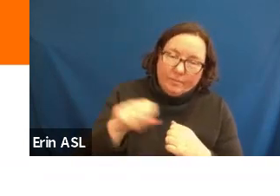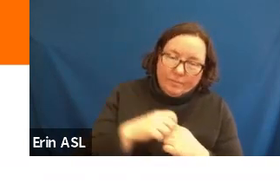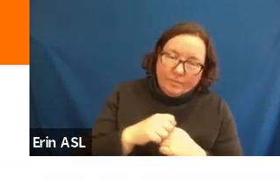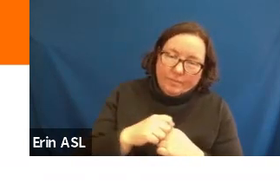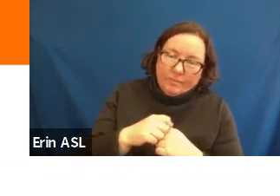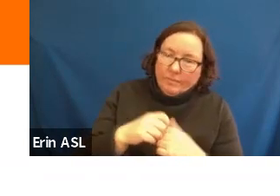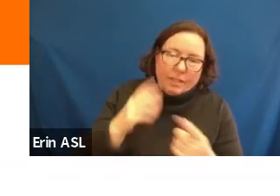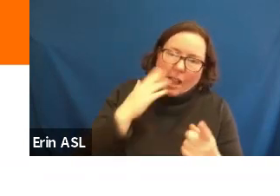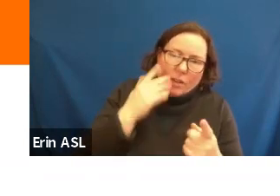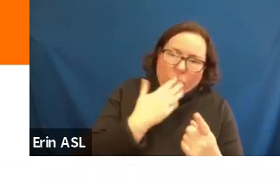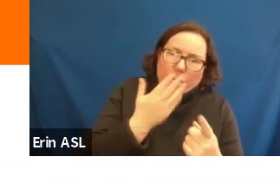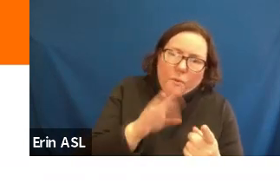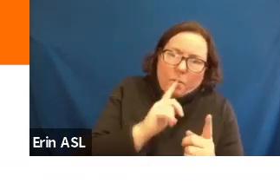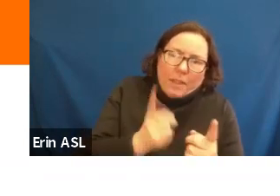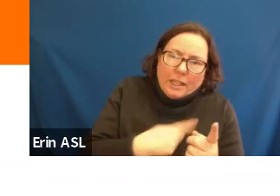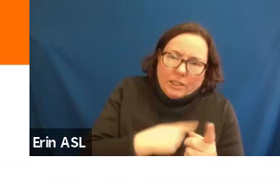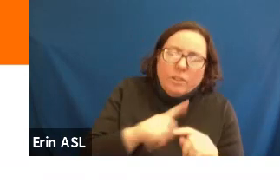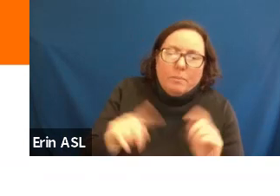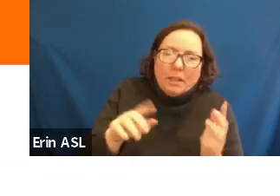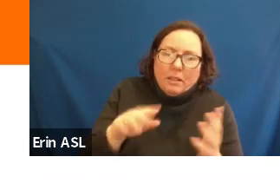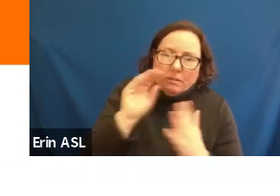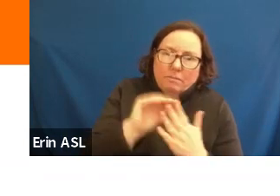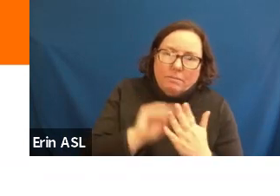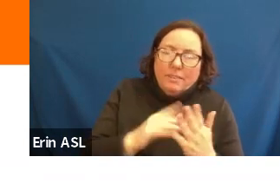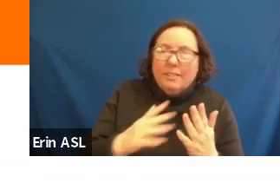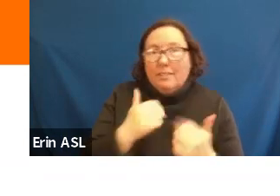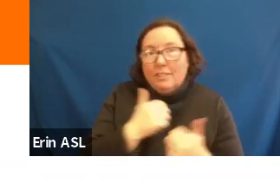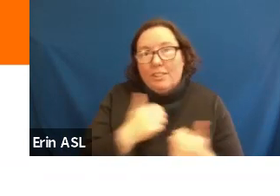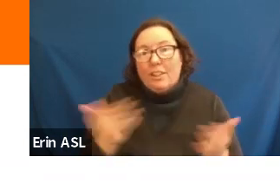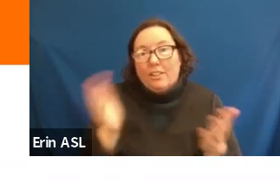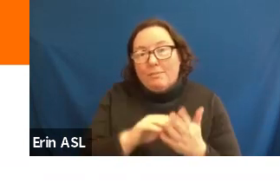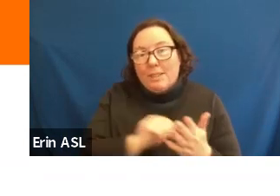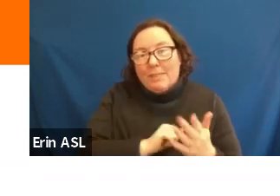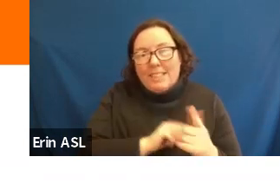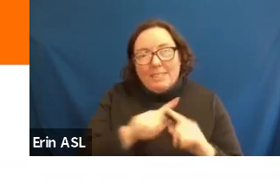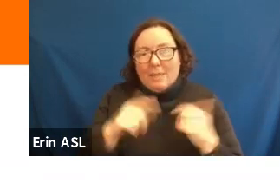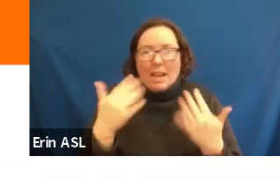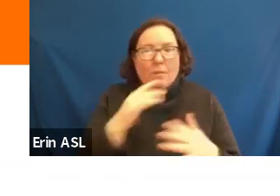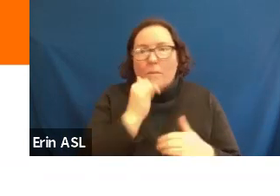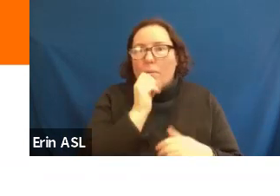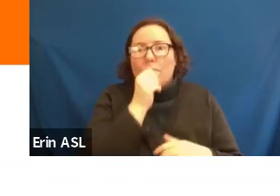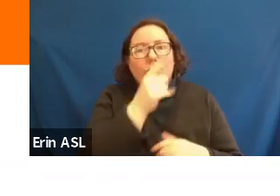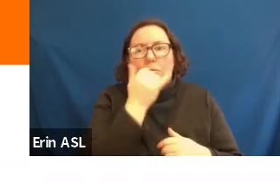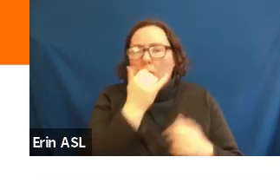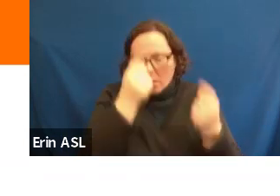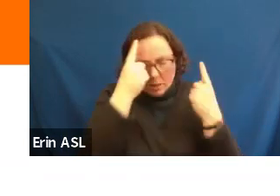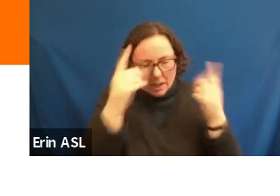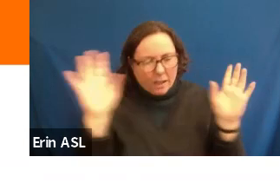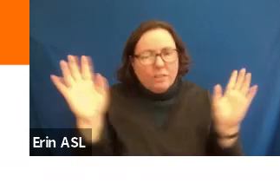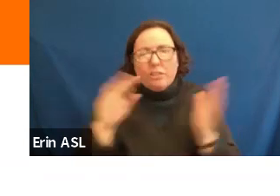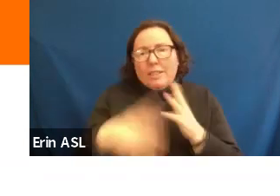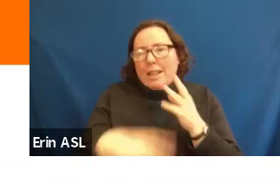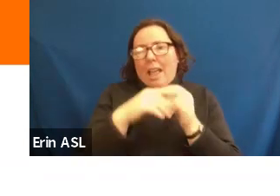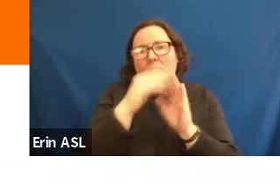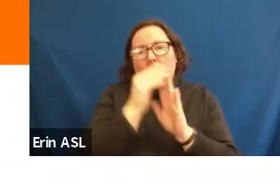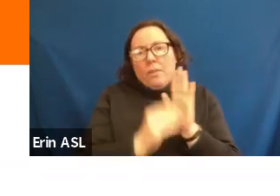I know you don't know the answer to Yeah, that. I hate to keep repeating myself, but I don't want to tell you anything Understood. unfactual. And we